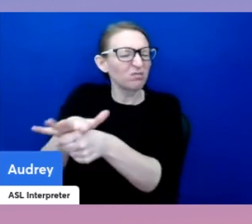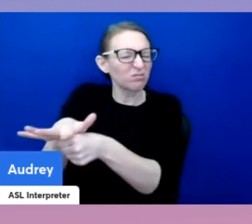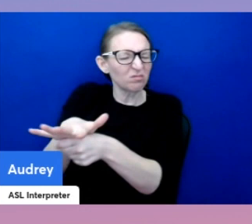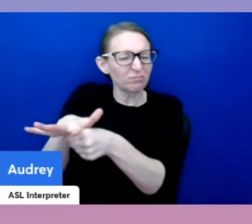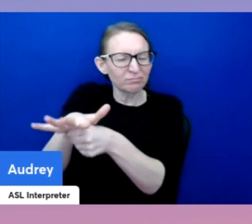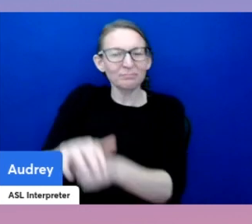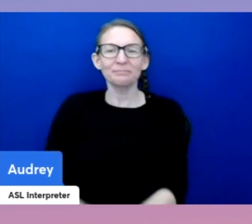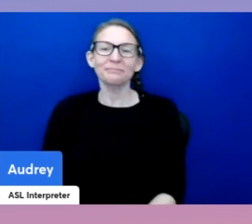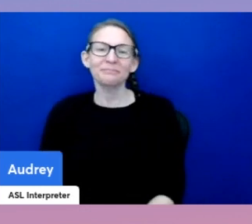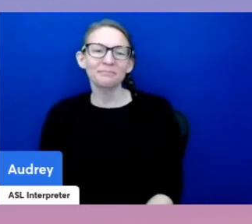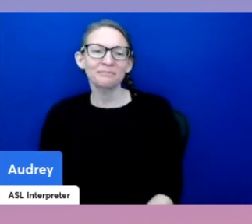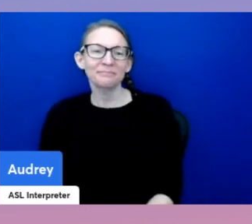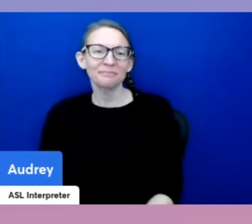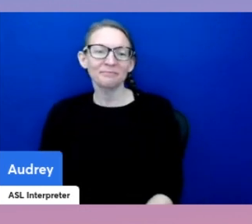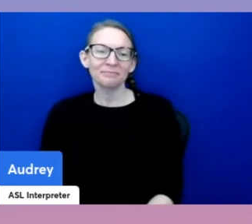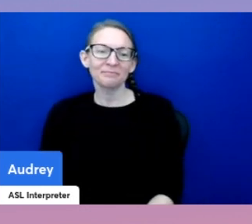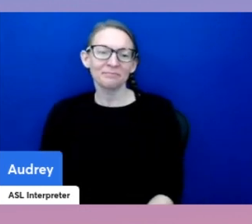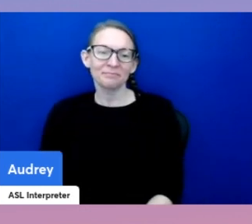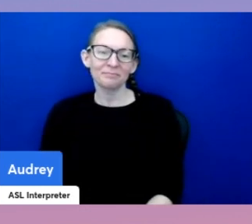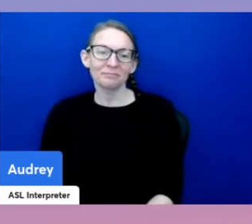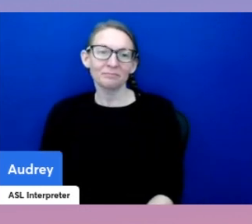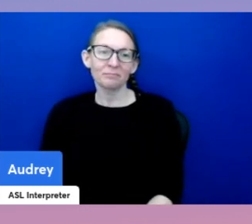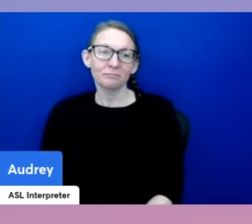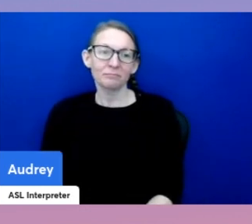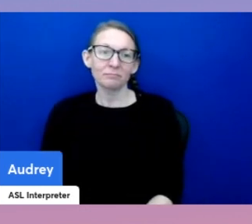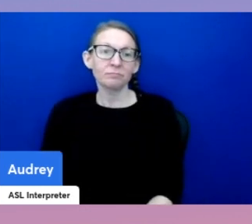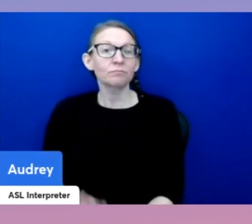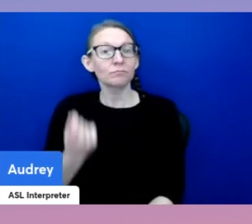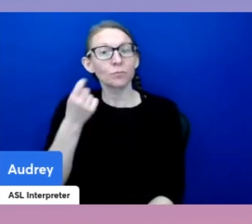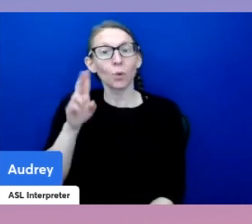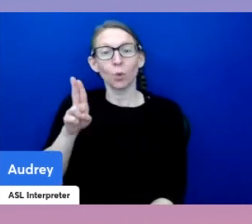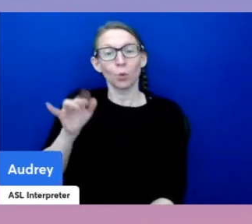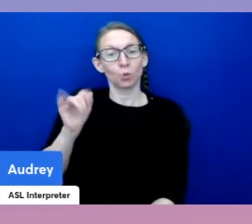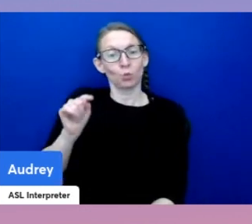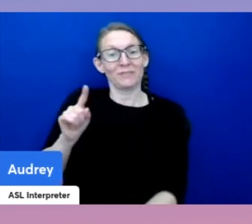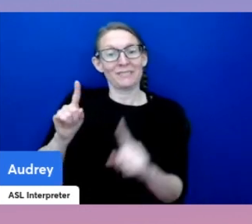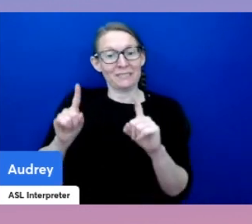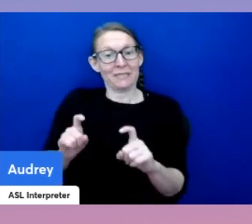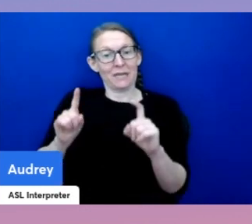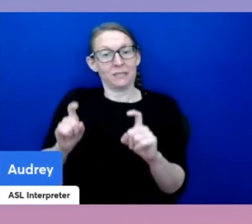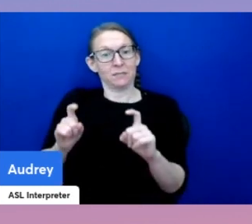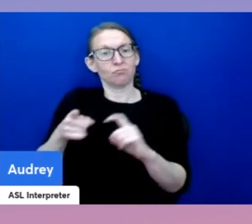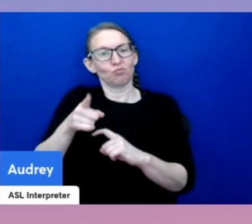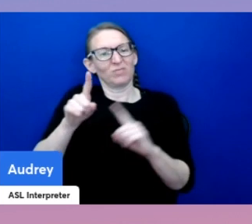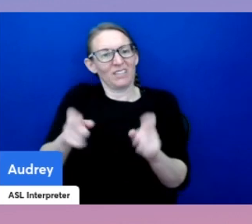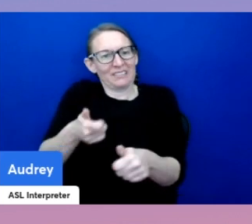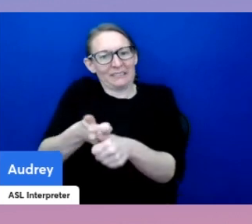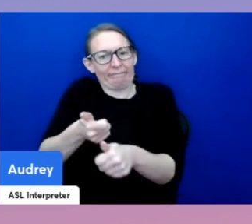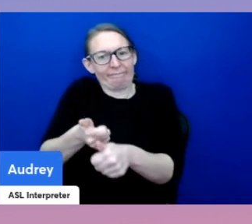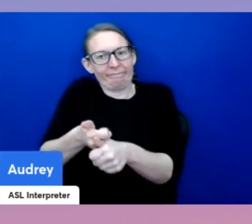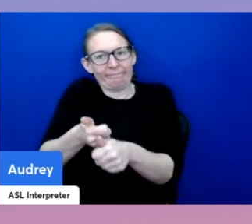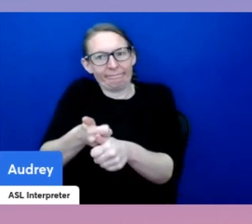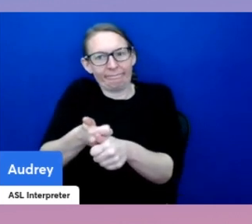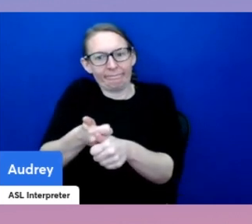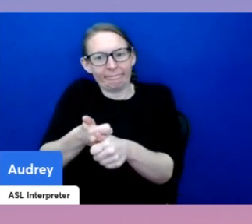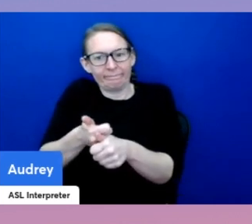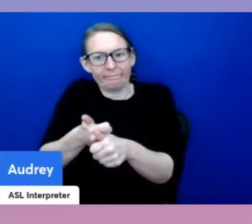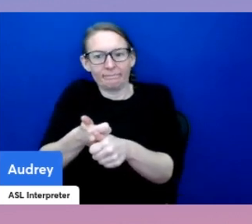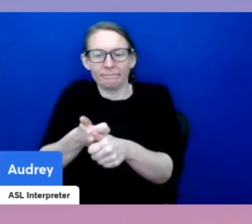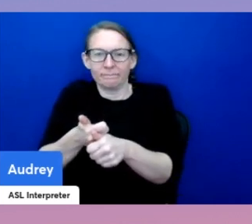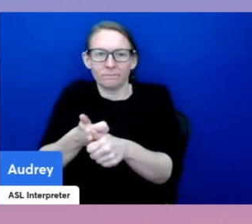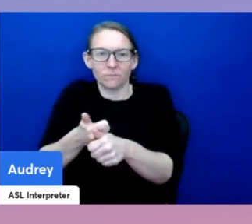But different with unit test. Unit test itself will use command